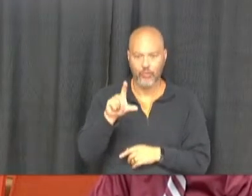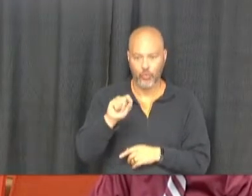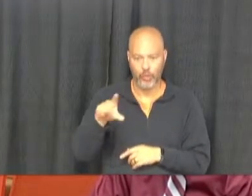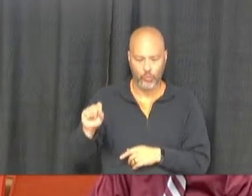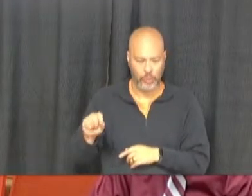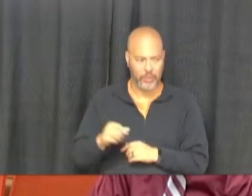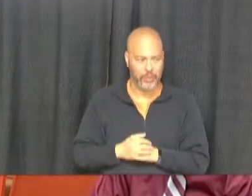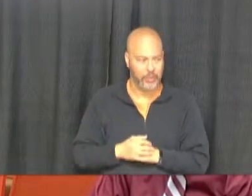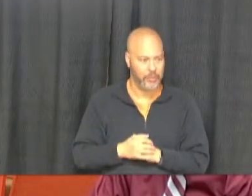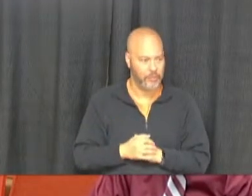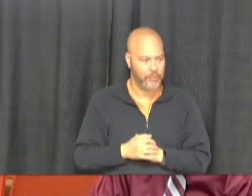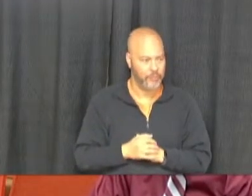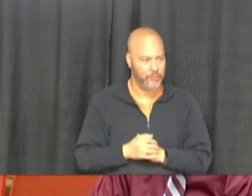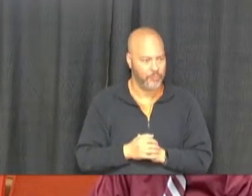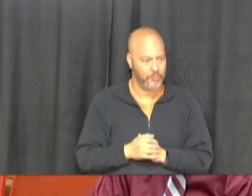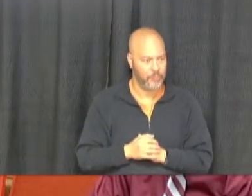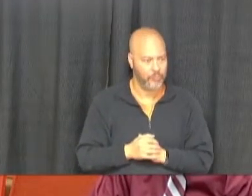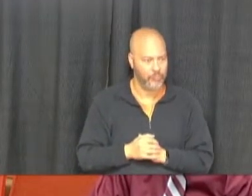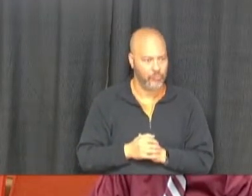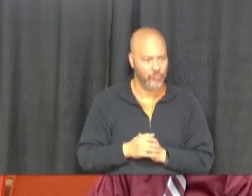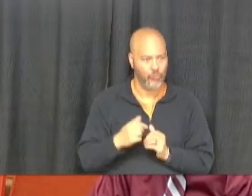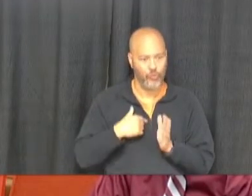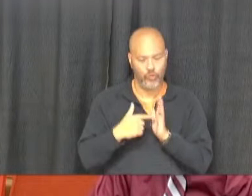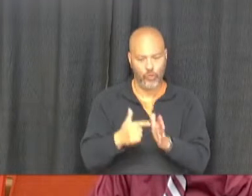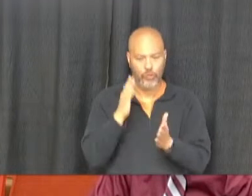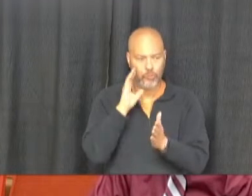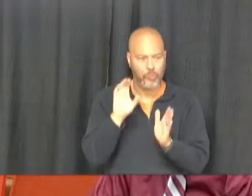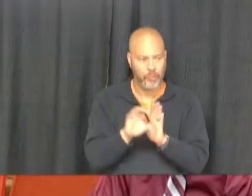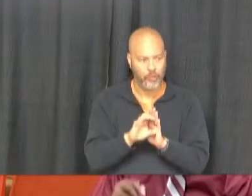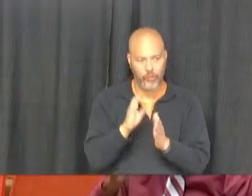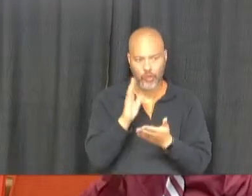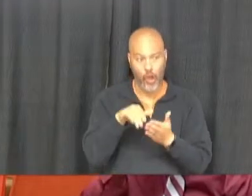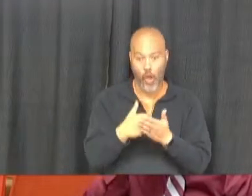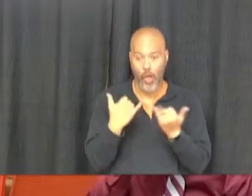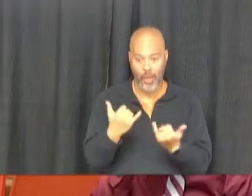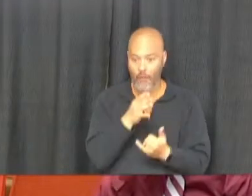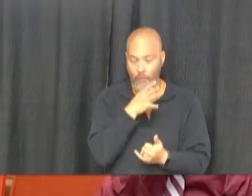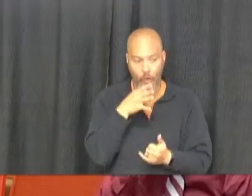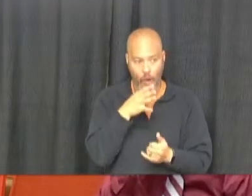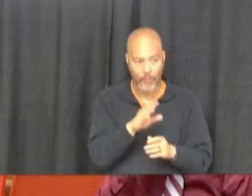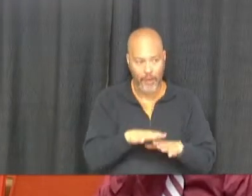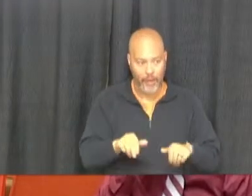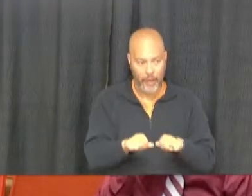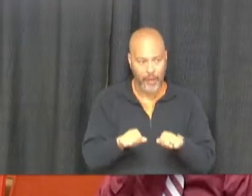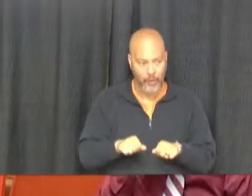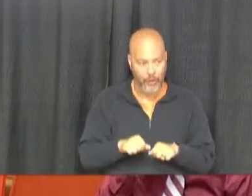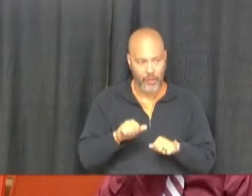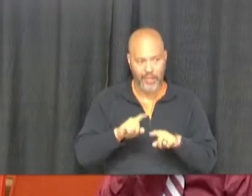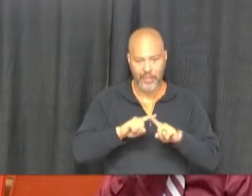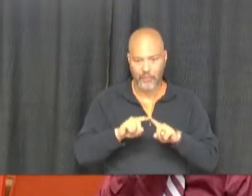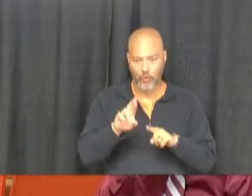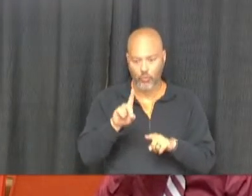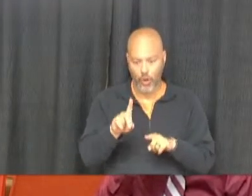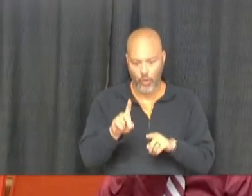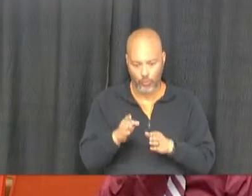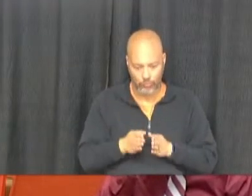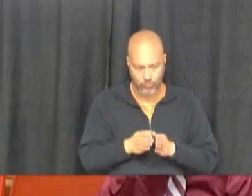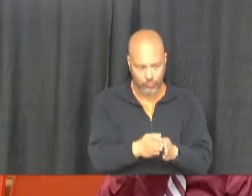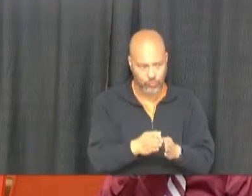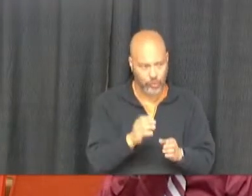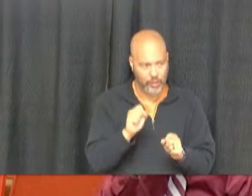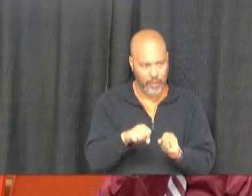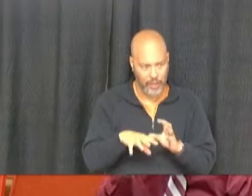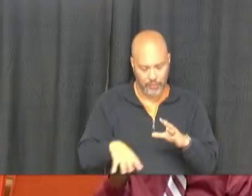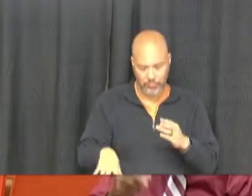2020. We'll just show you some of the pictures. It's all farmland right now, so these are the different stub roads that this neighborhood